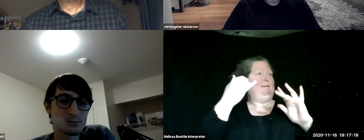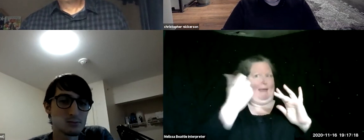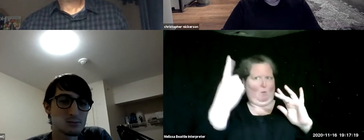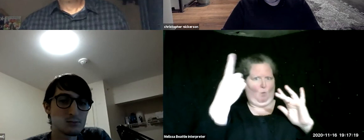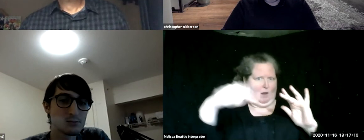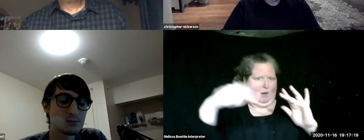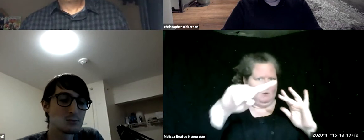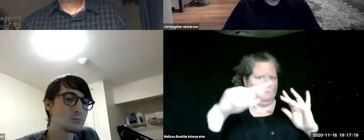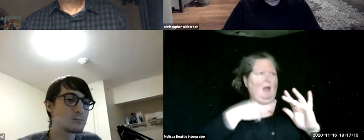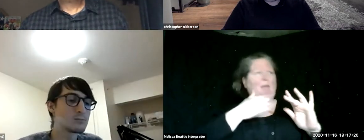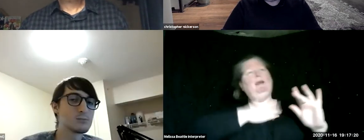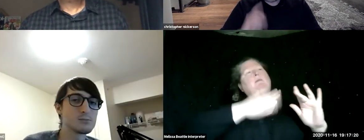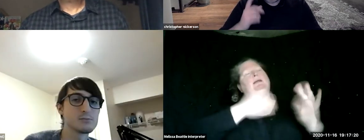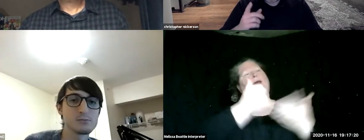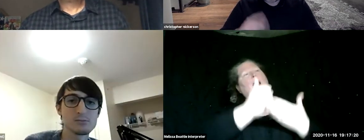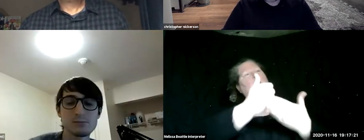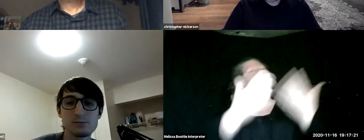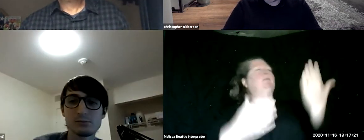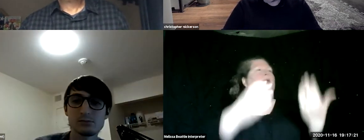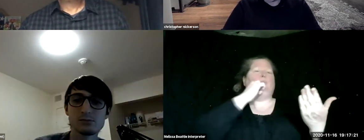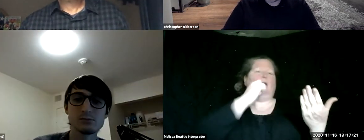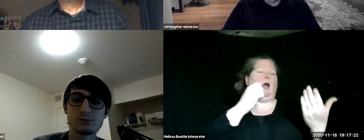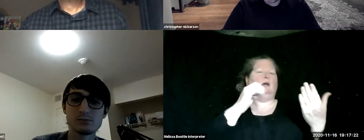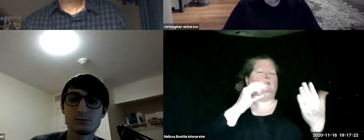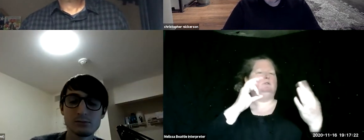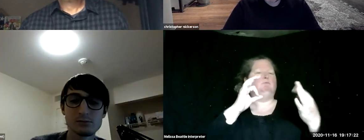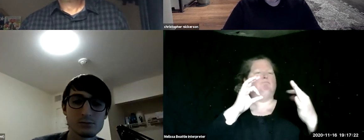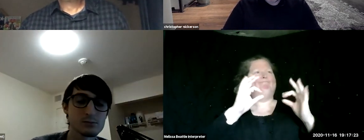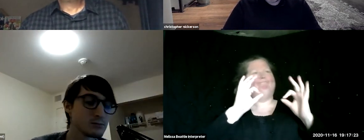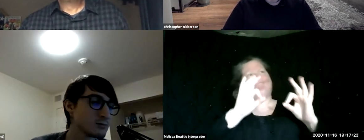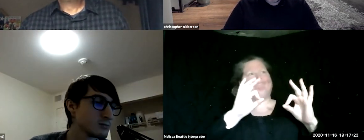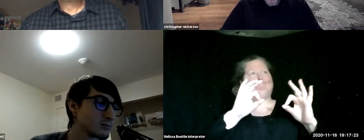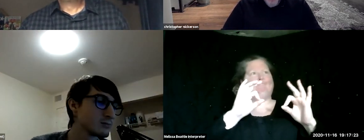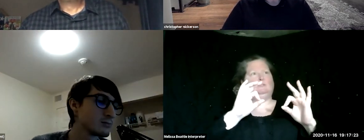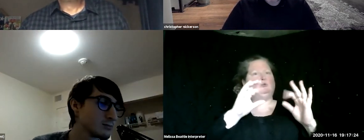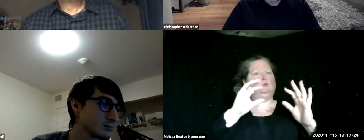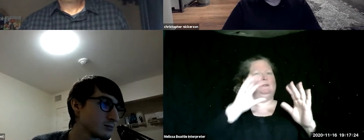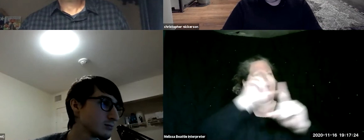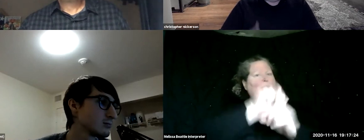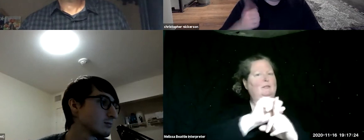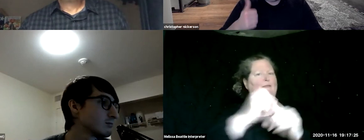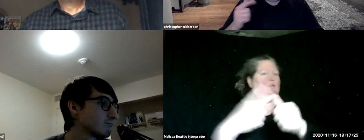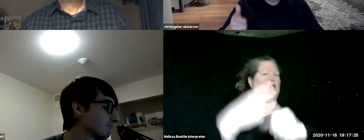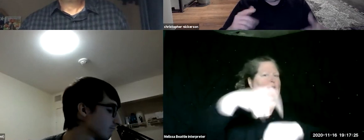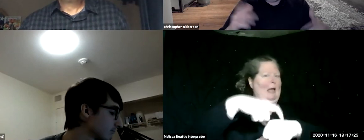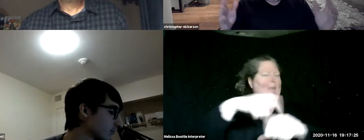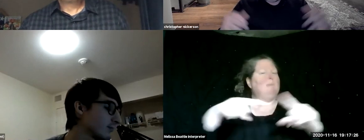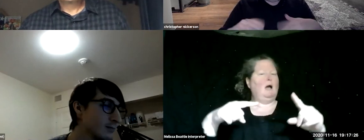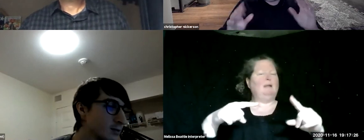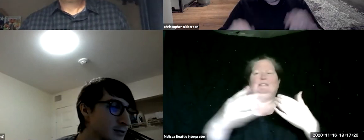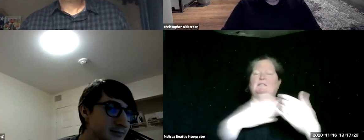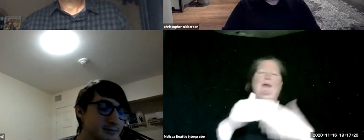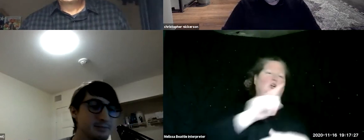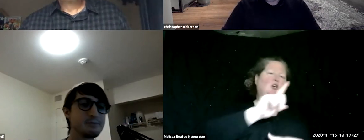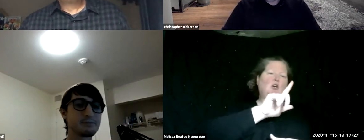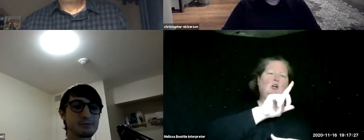out and I might not be great at catching it the first try because I get a lot of random emails, but I will always respond. So whether it's LinkedIn, Twitter, whatever,